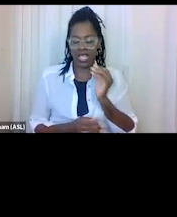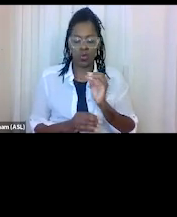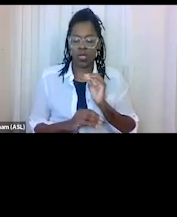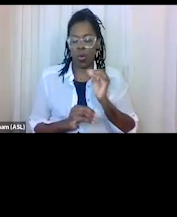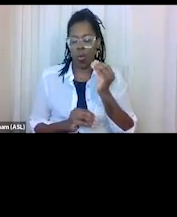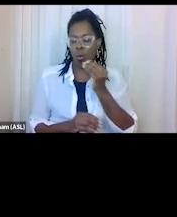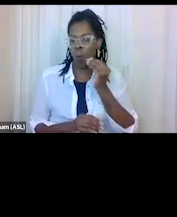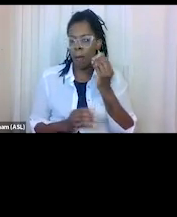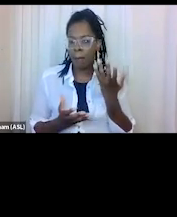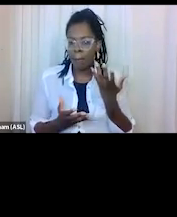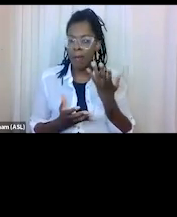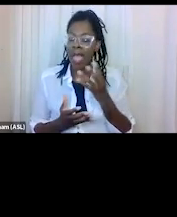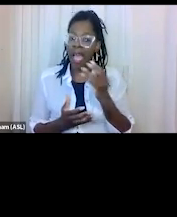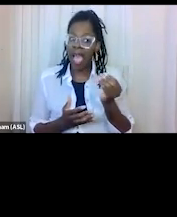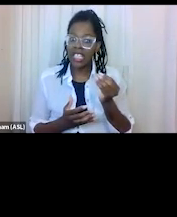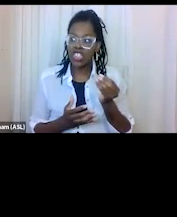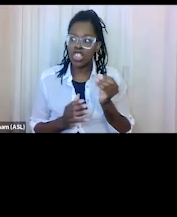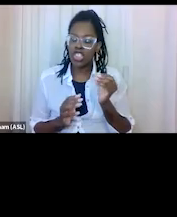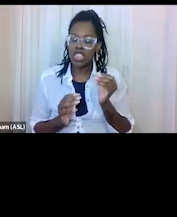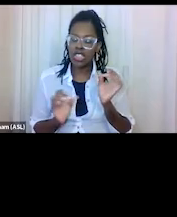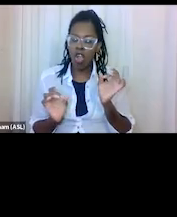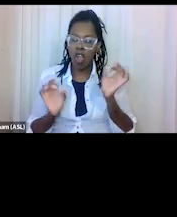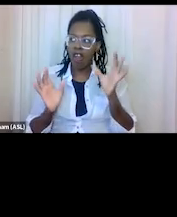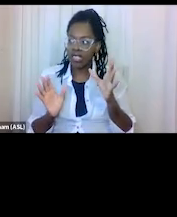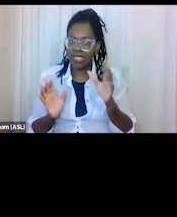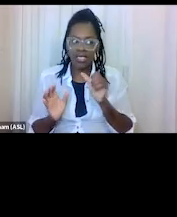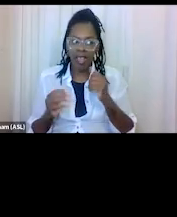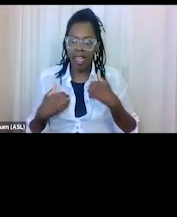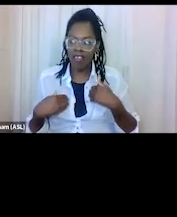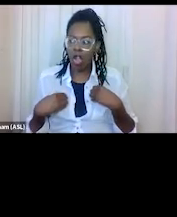because it's really, really awful to be unhoused for a long period of time.